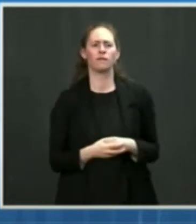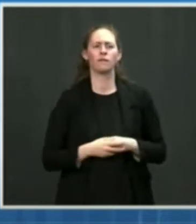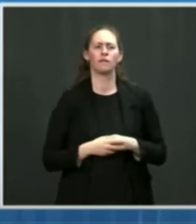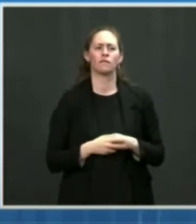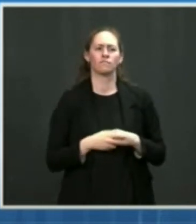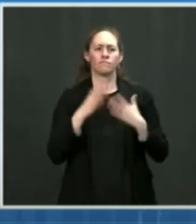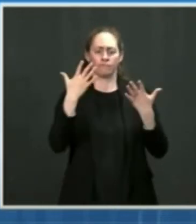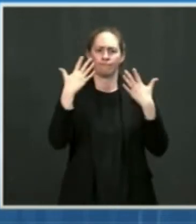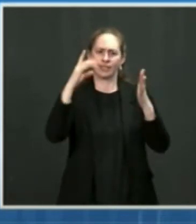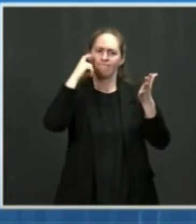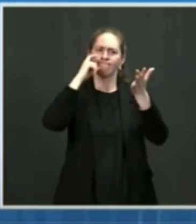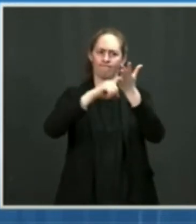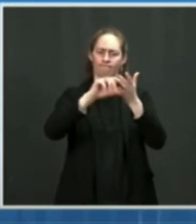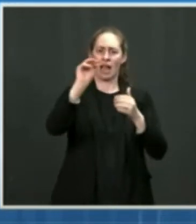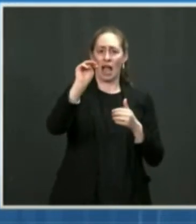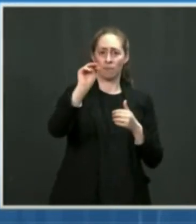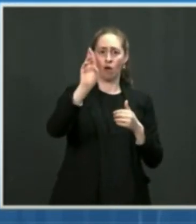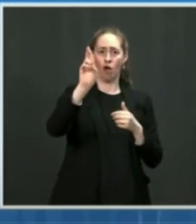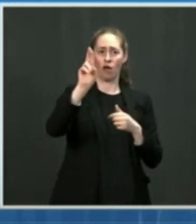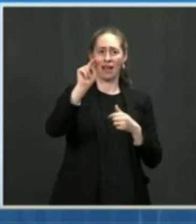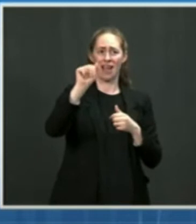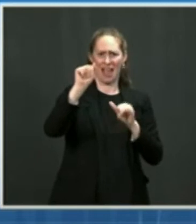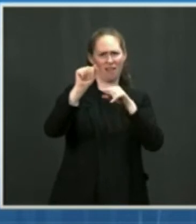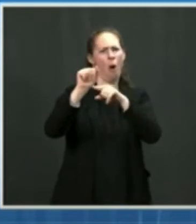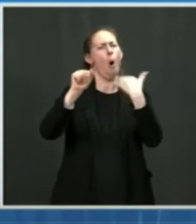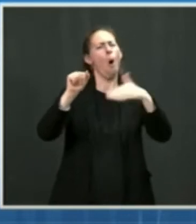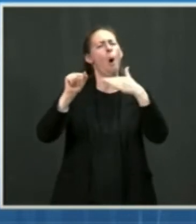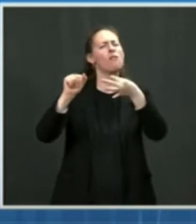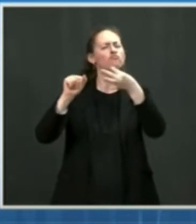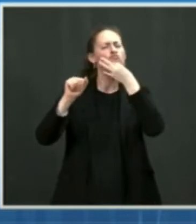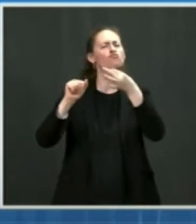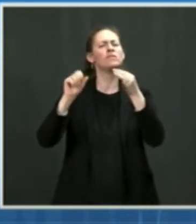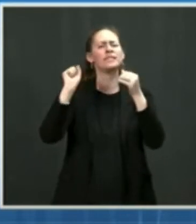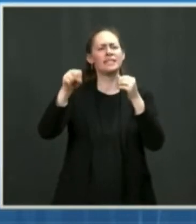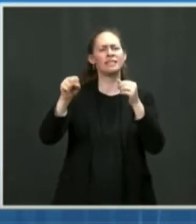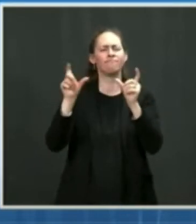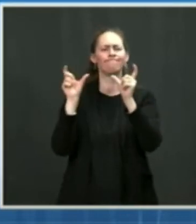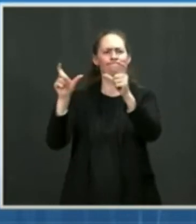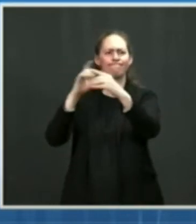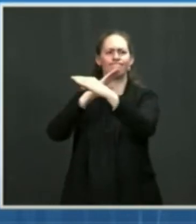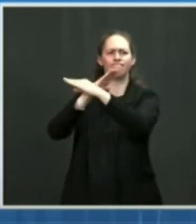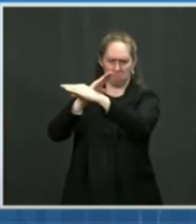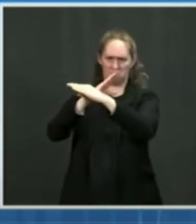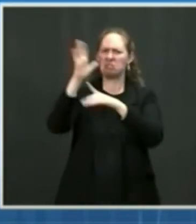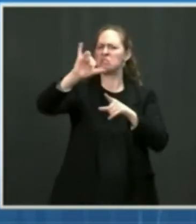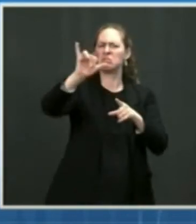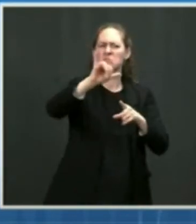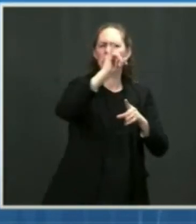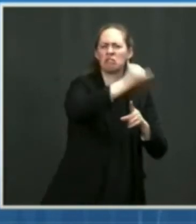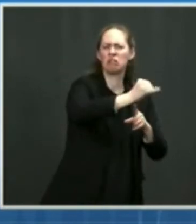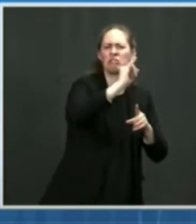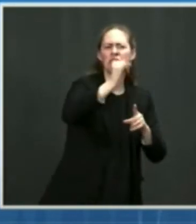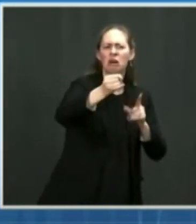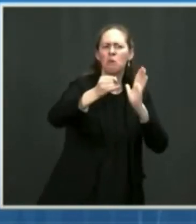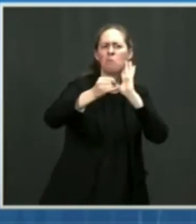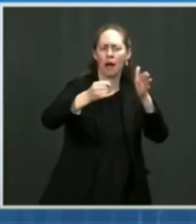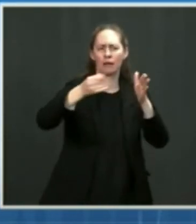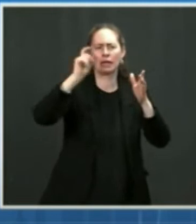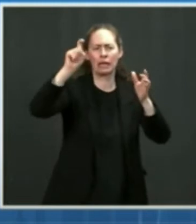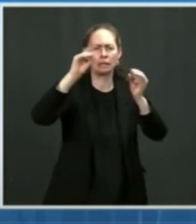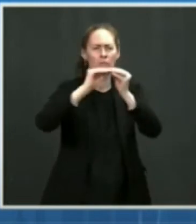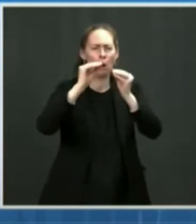and highly likely by J&J, but we just need more data on that. So I'll stop there and go back to you,